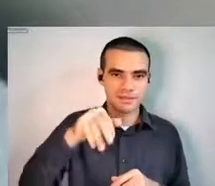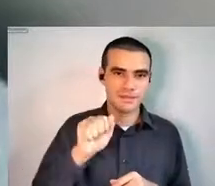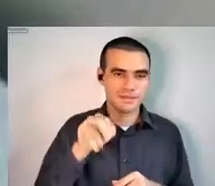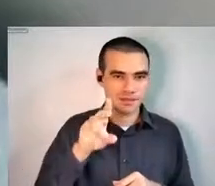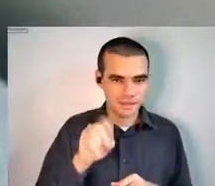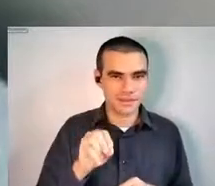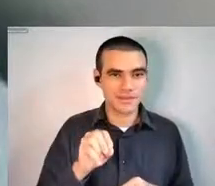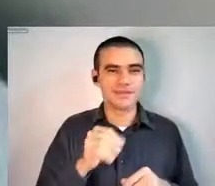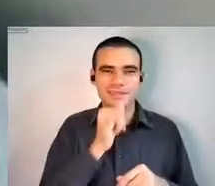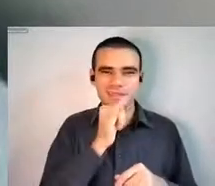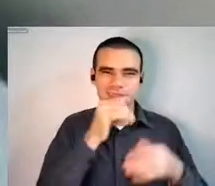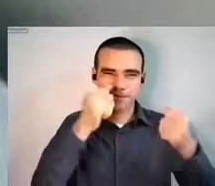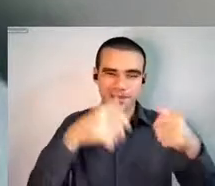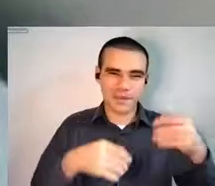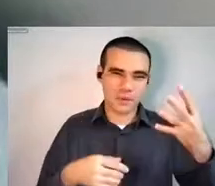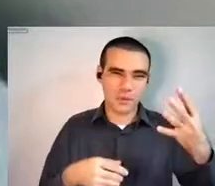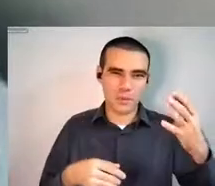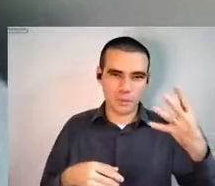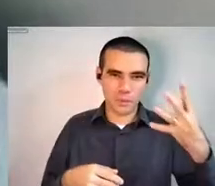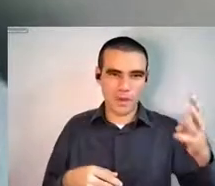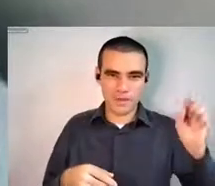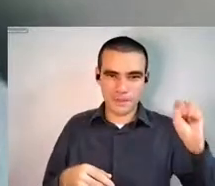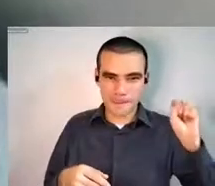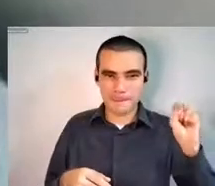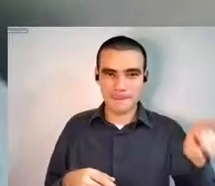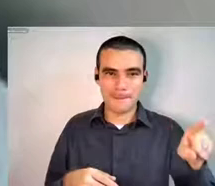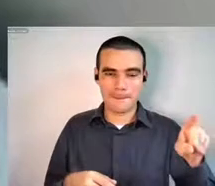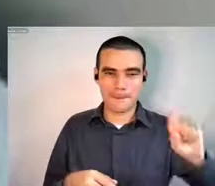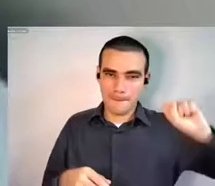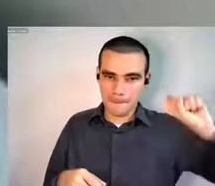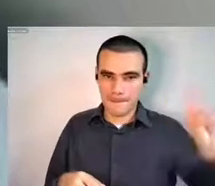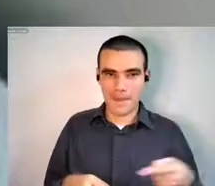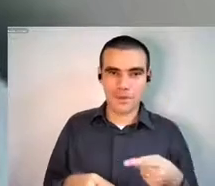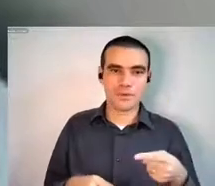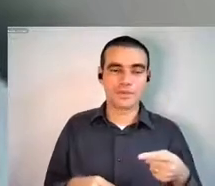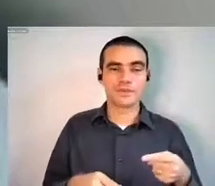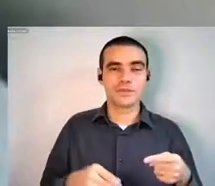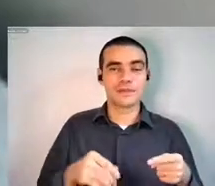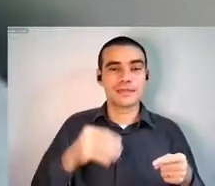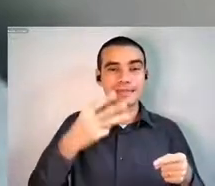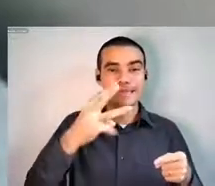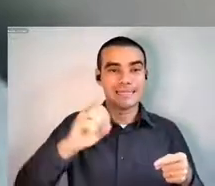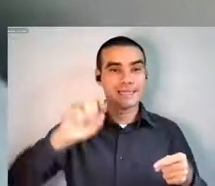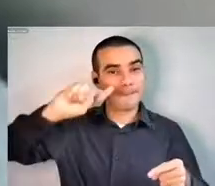example, how can we scale from 4 to 30 million in income,